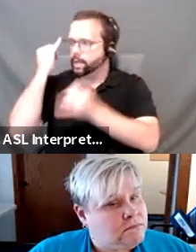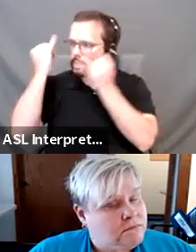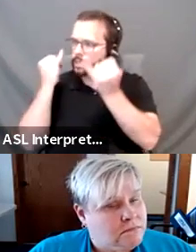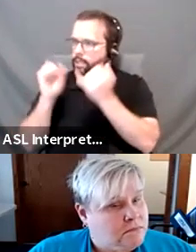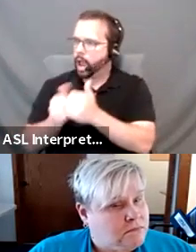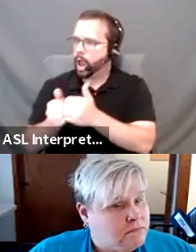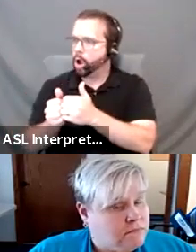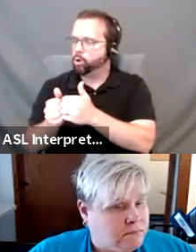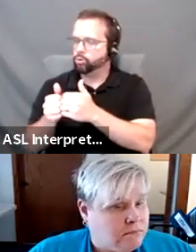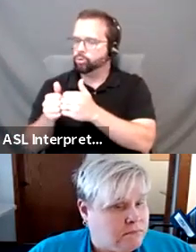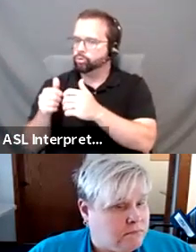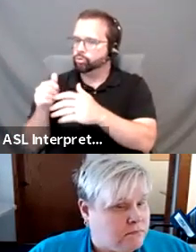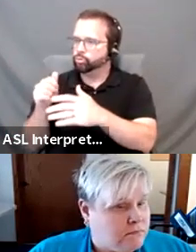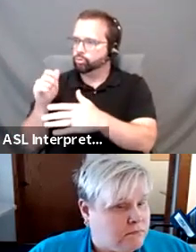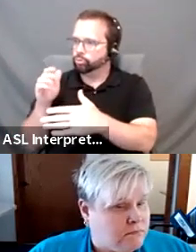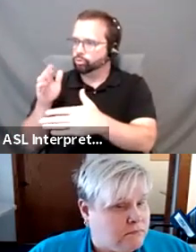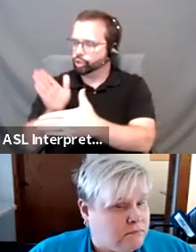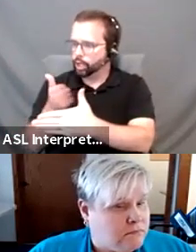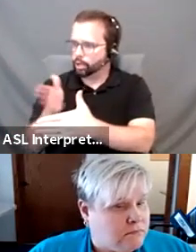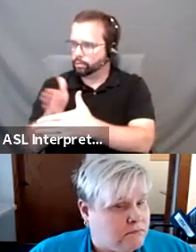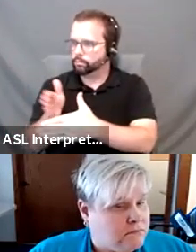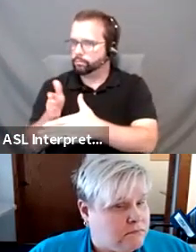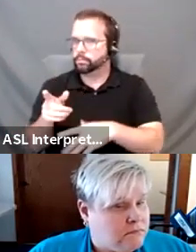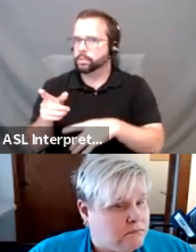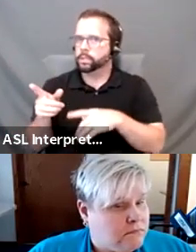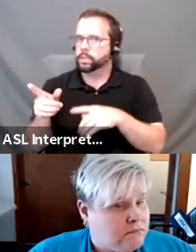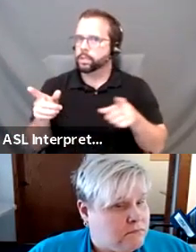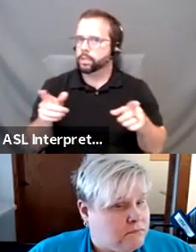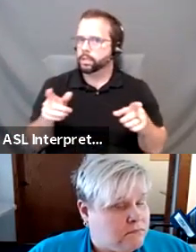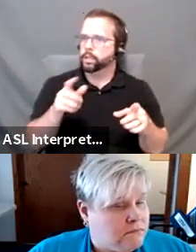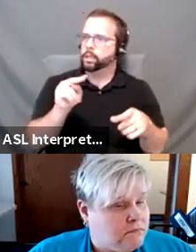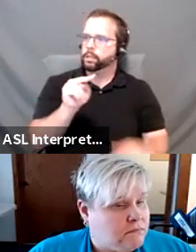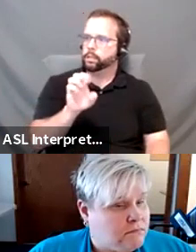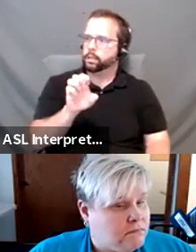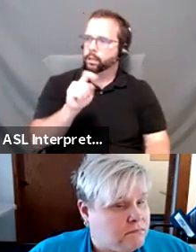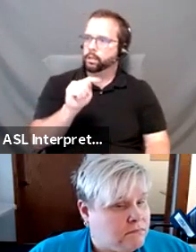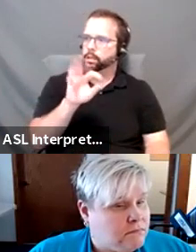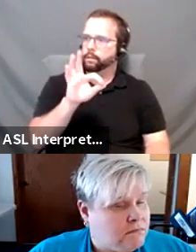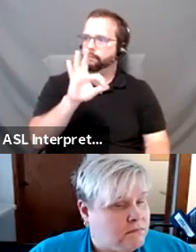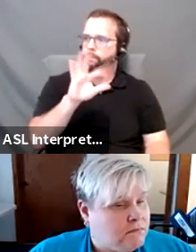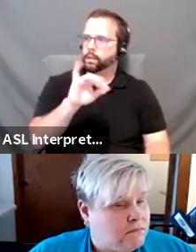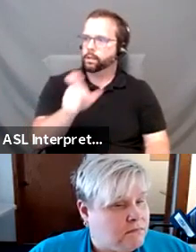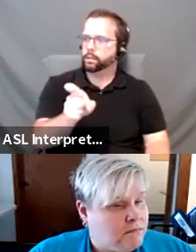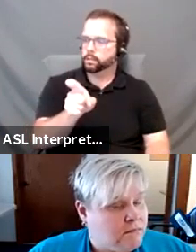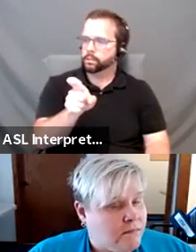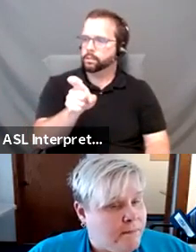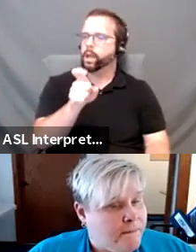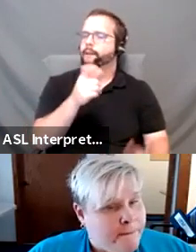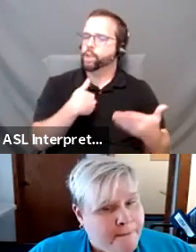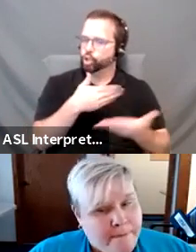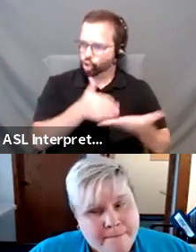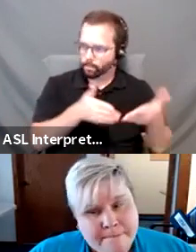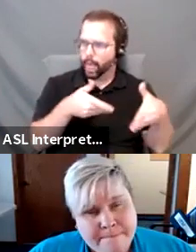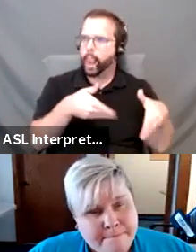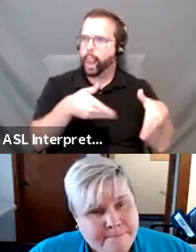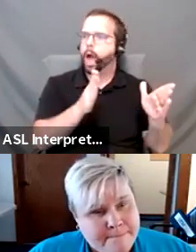are not able to screen share, and Disney Plus and some of those streaming platforms, they will block it. There is a way around it.